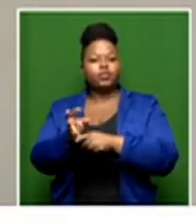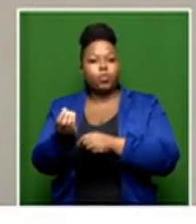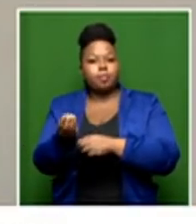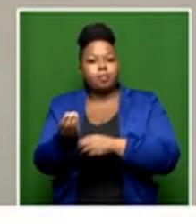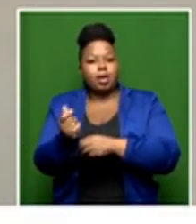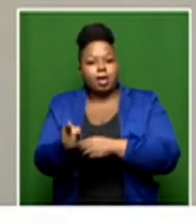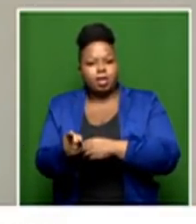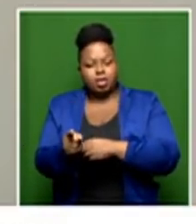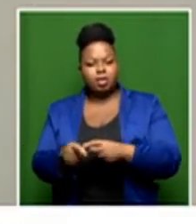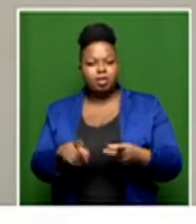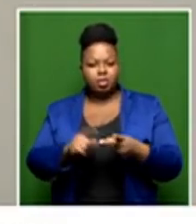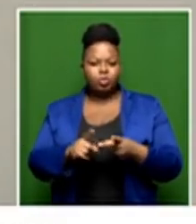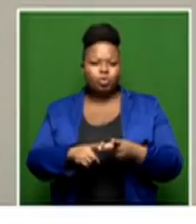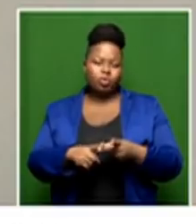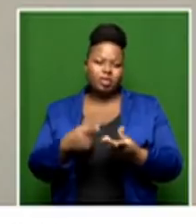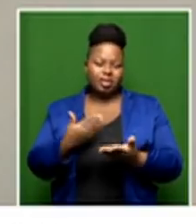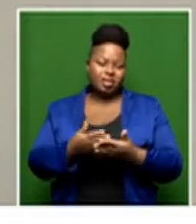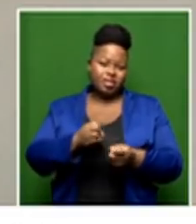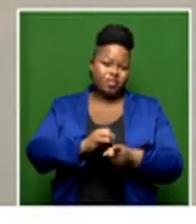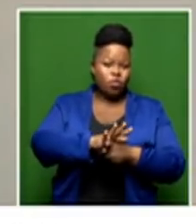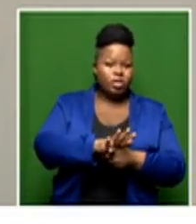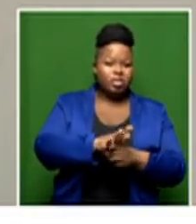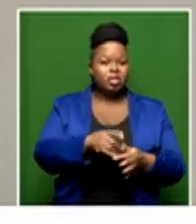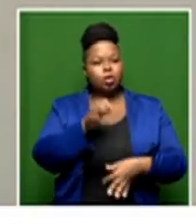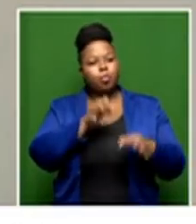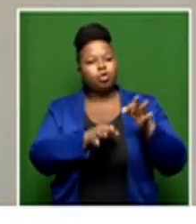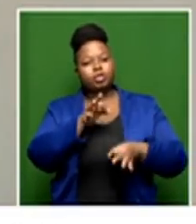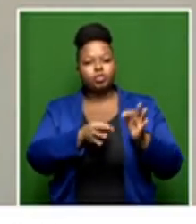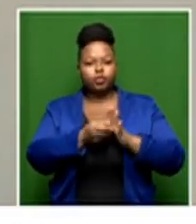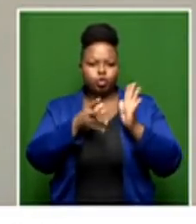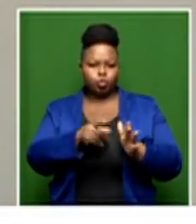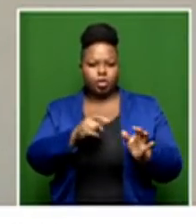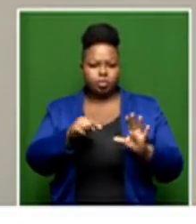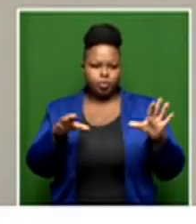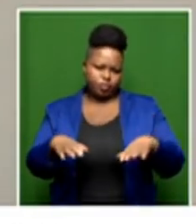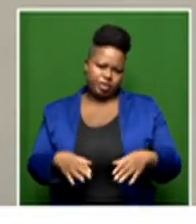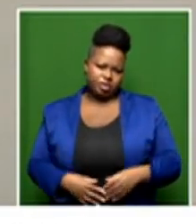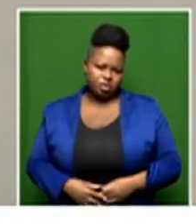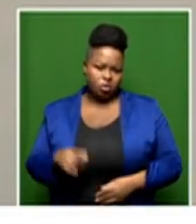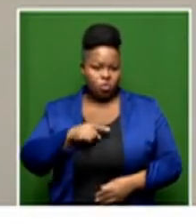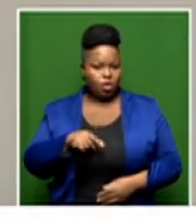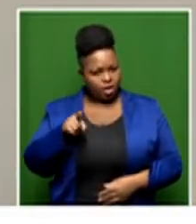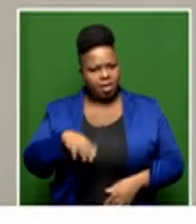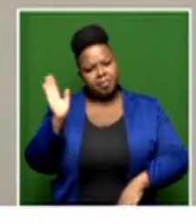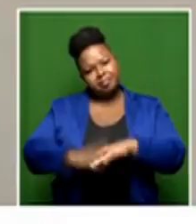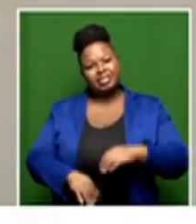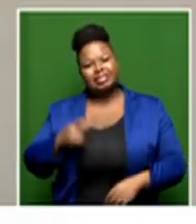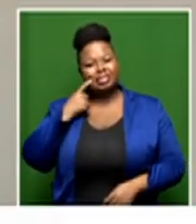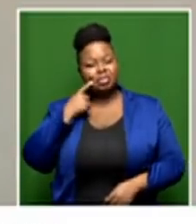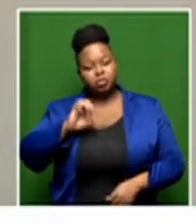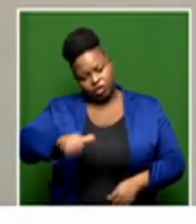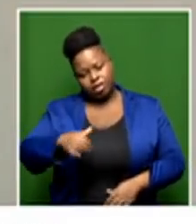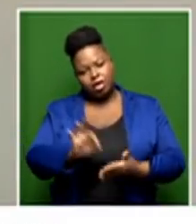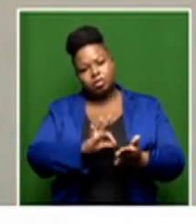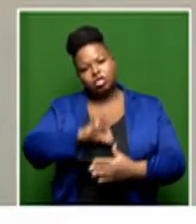money influences, the politics of the student movement, which is why they get punished in the next